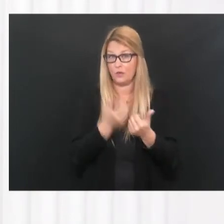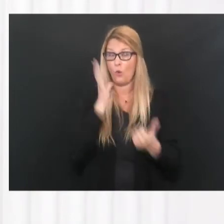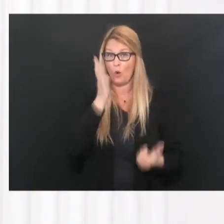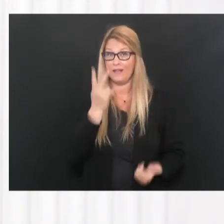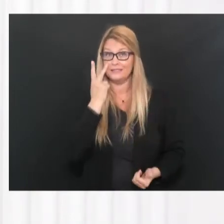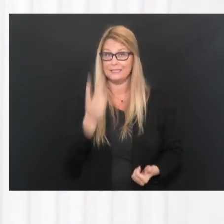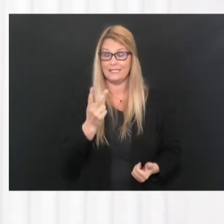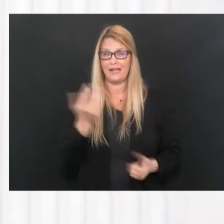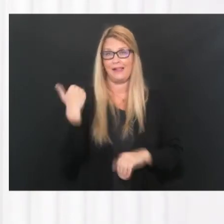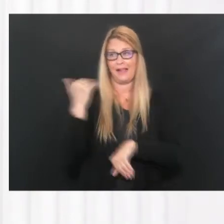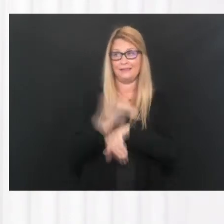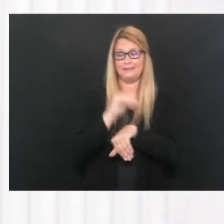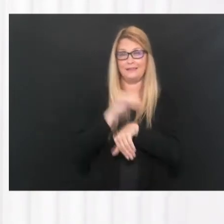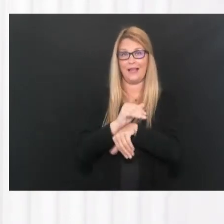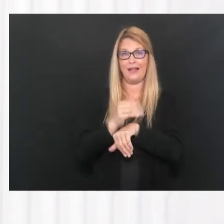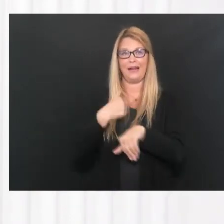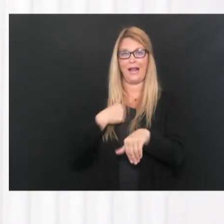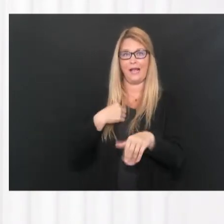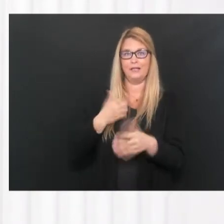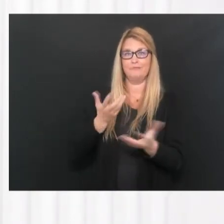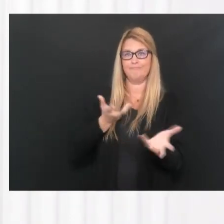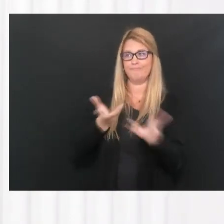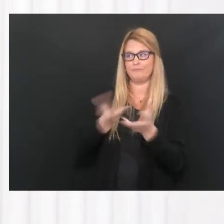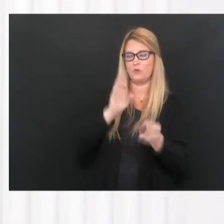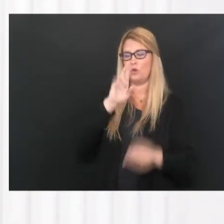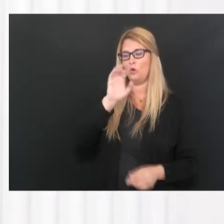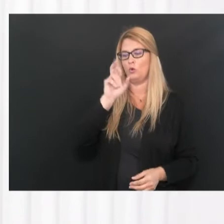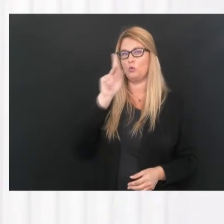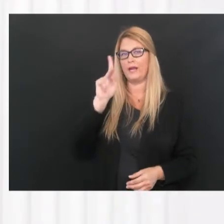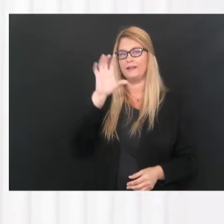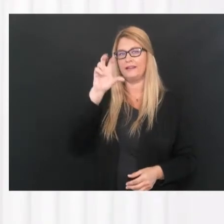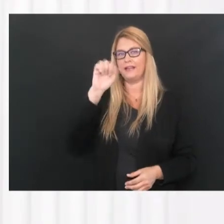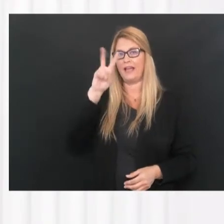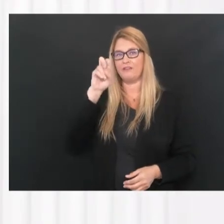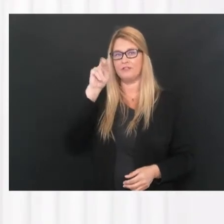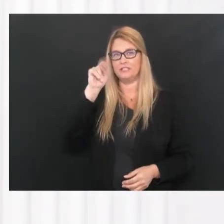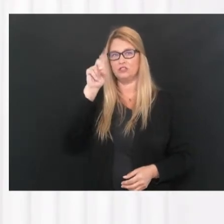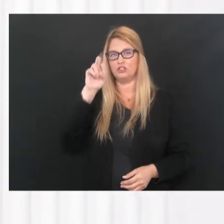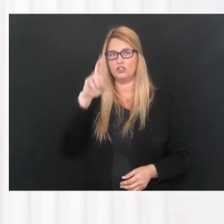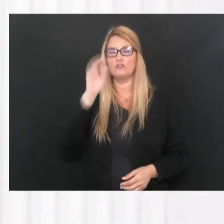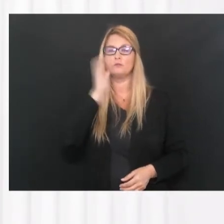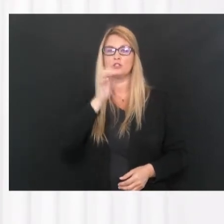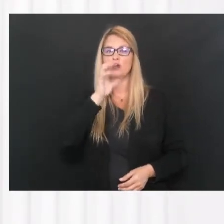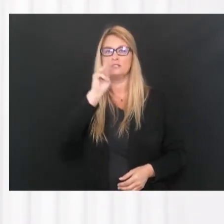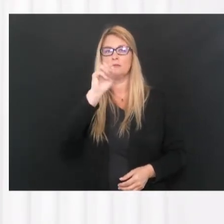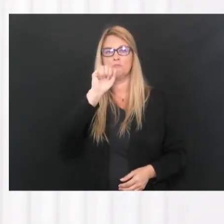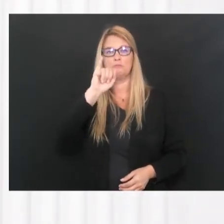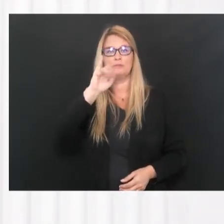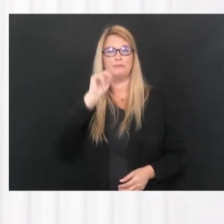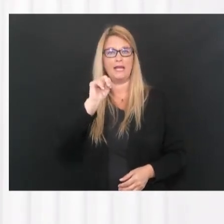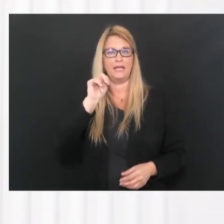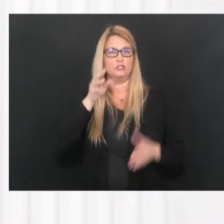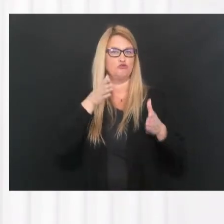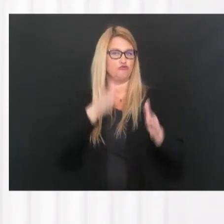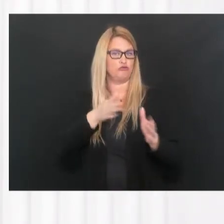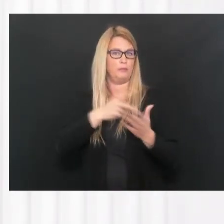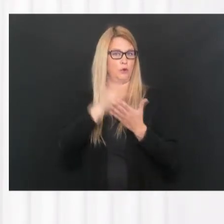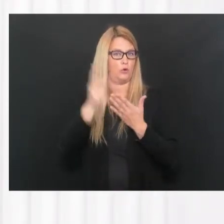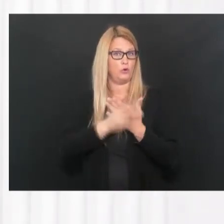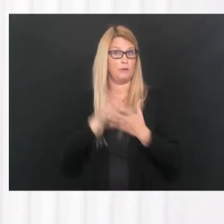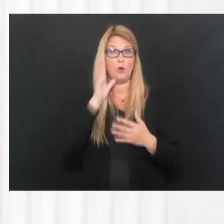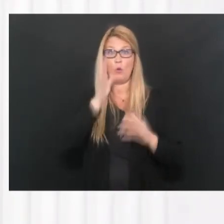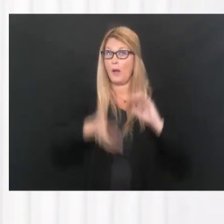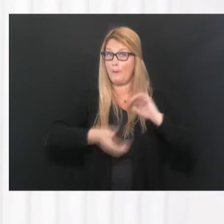last night I spent time with Rick Cavender from Charleston Main Street's program. We're going to partner with all